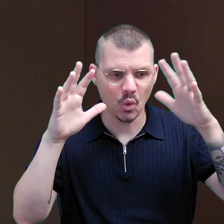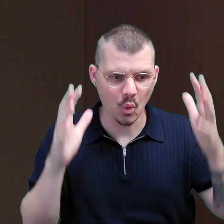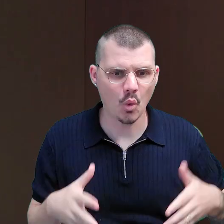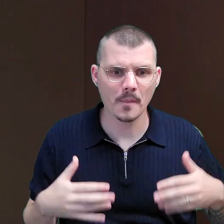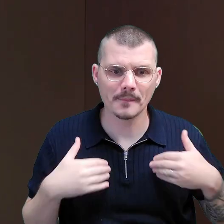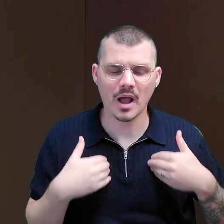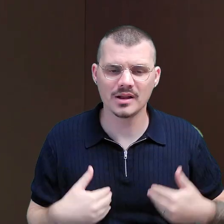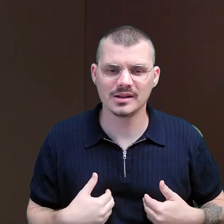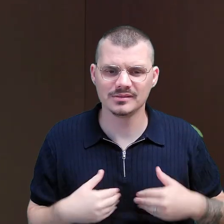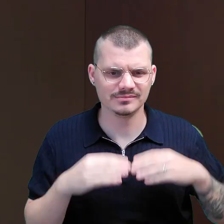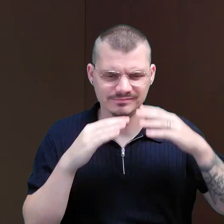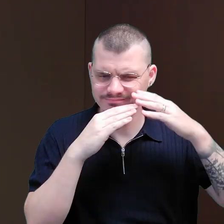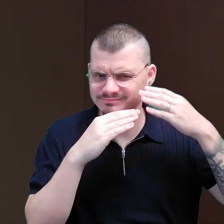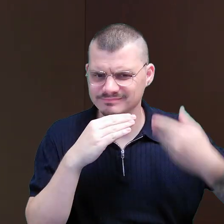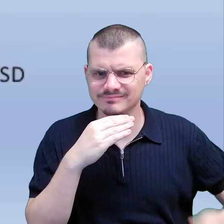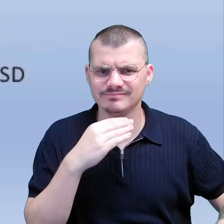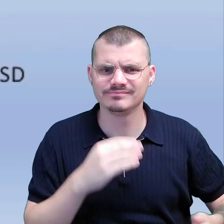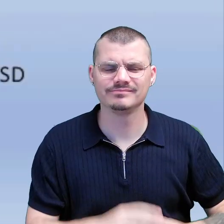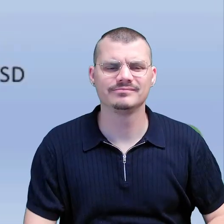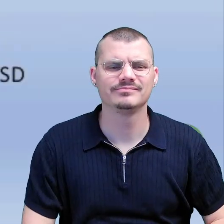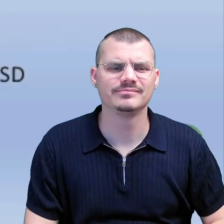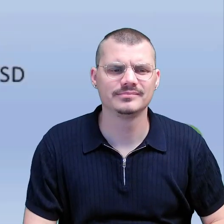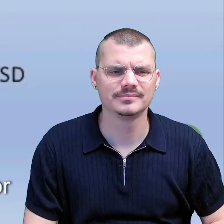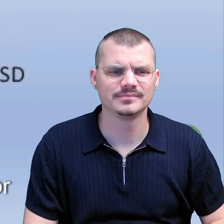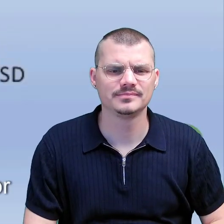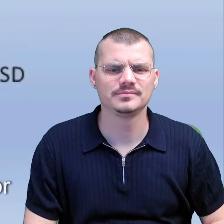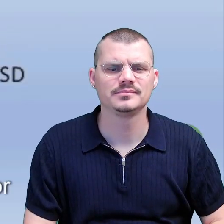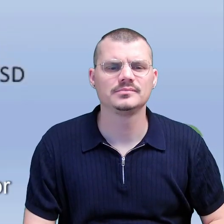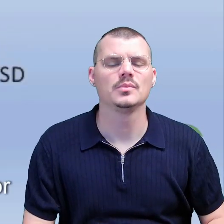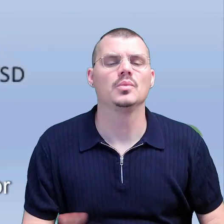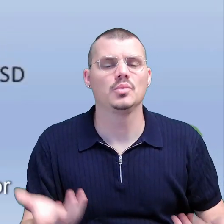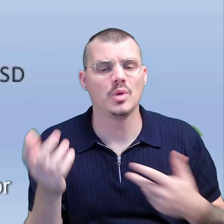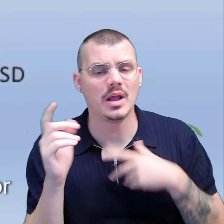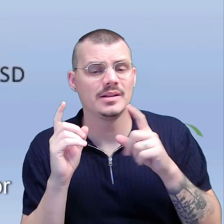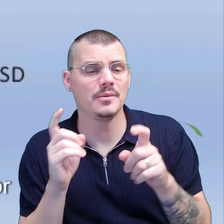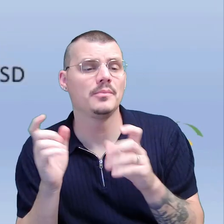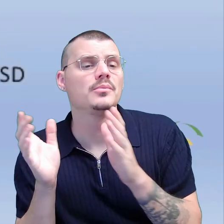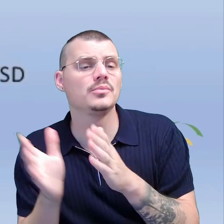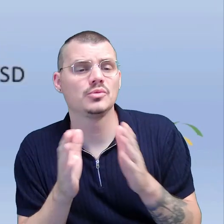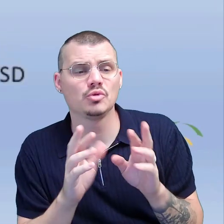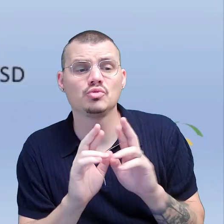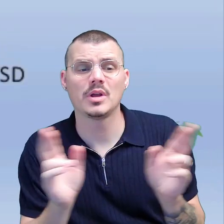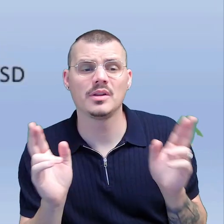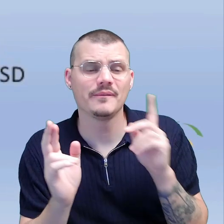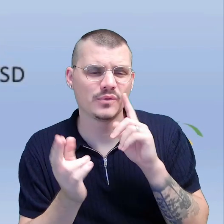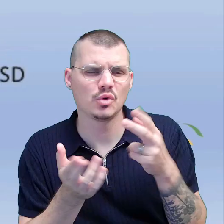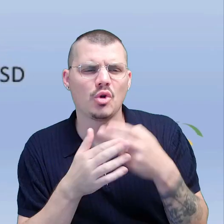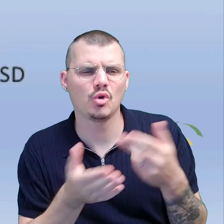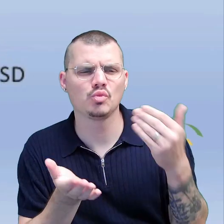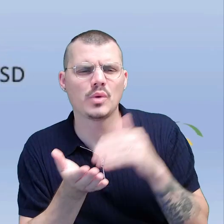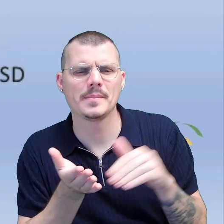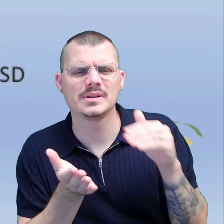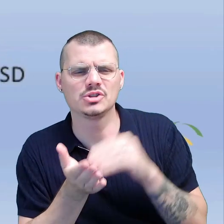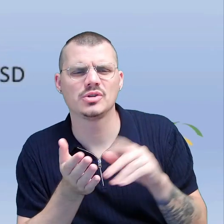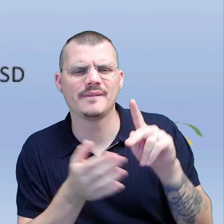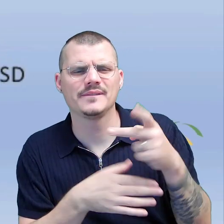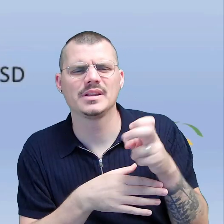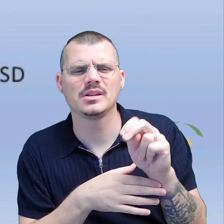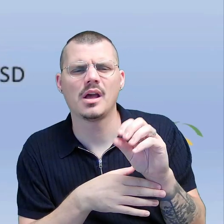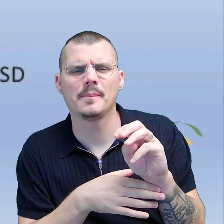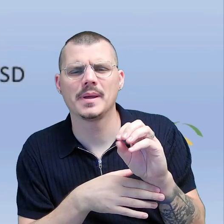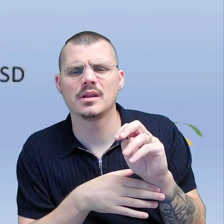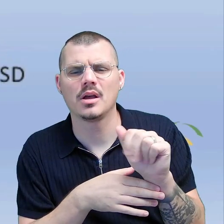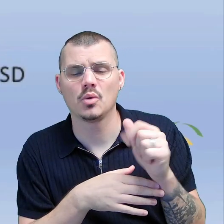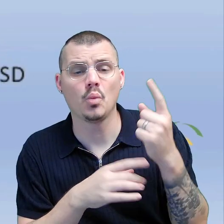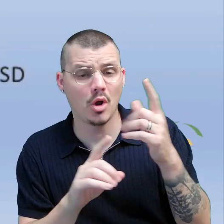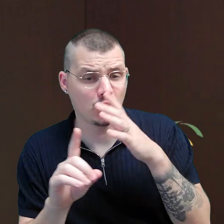and from head to toe. We also, of course, need to be ready for repetition phenomena. There was one gal we worked